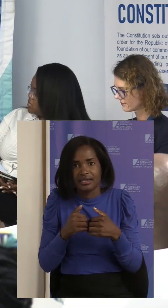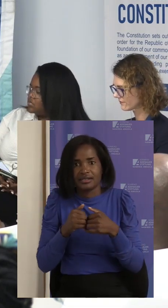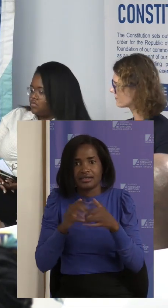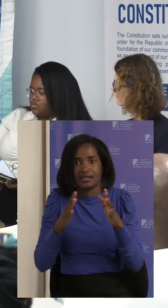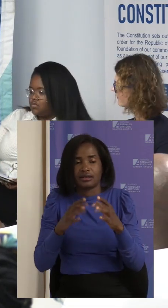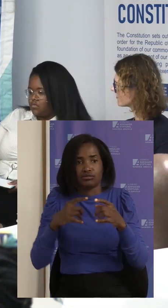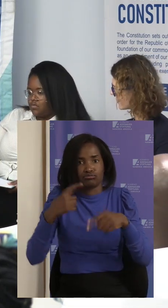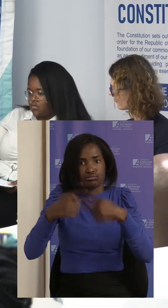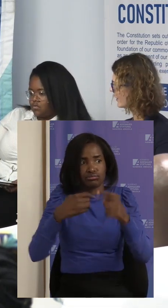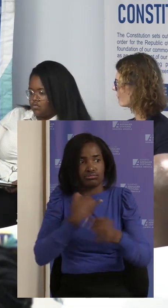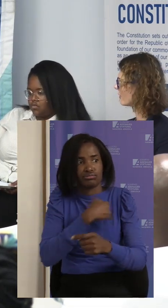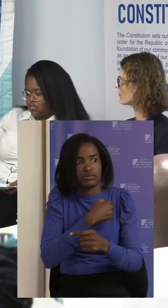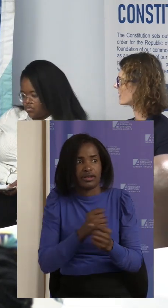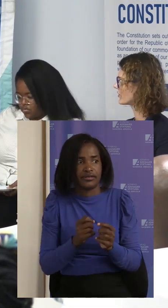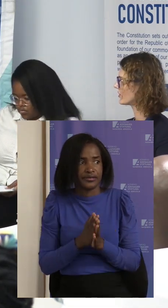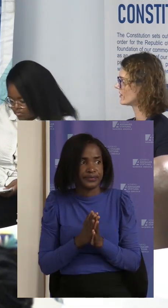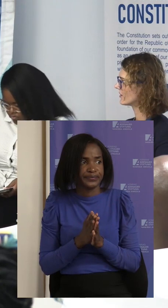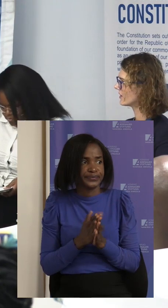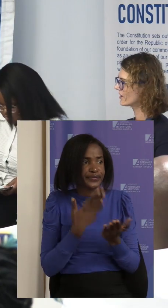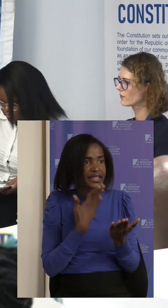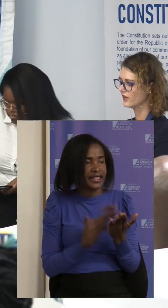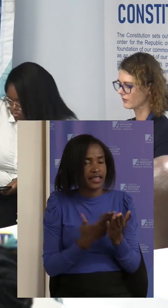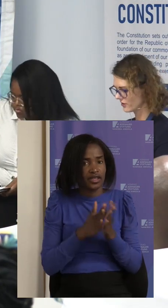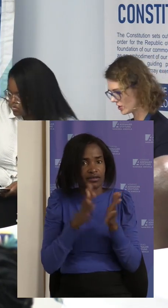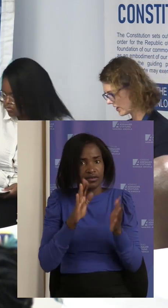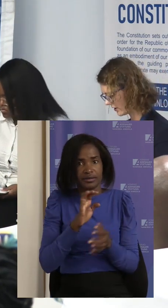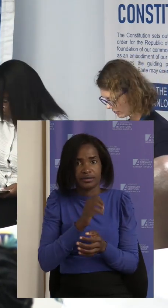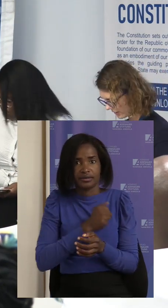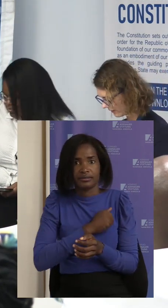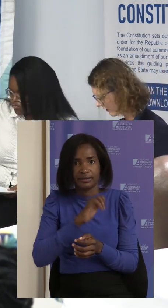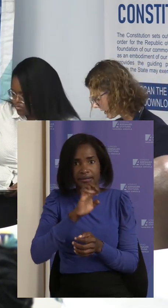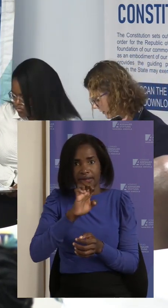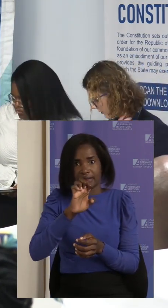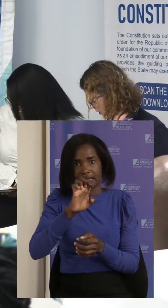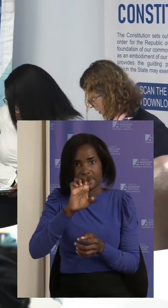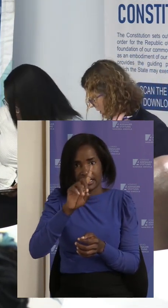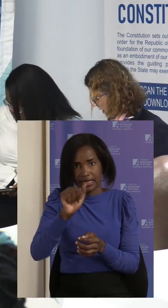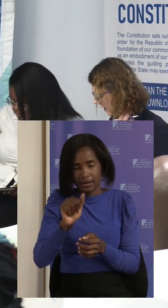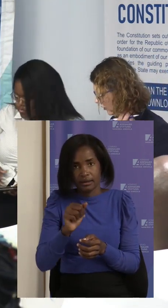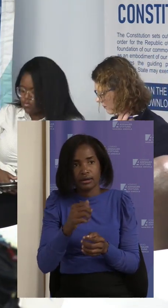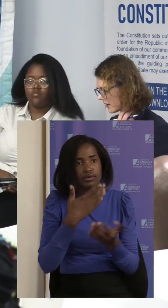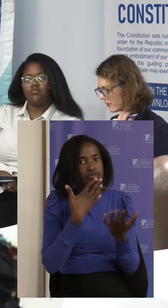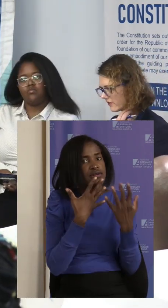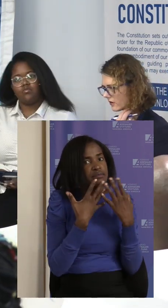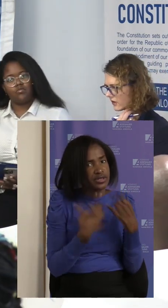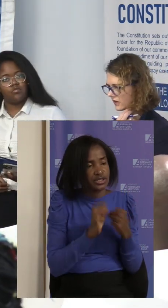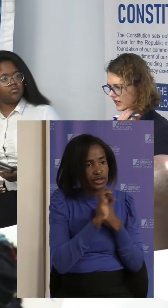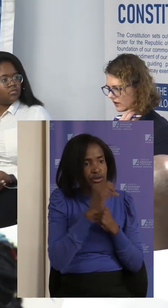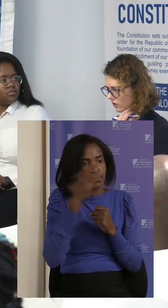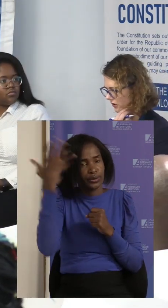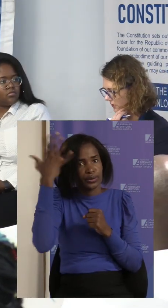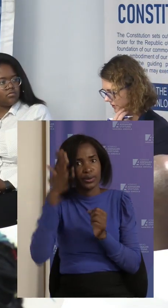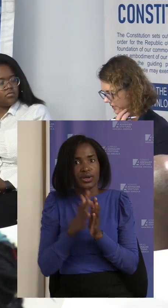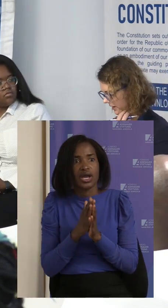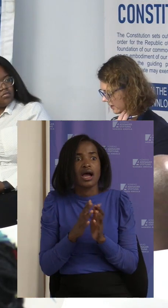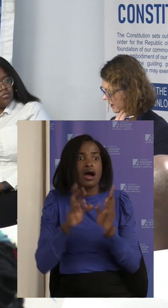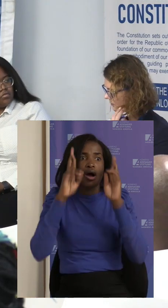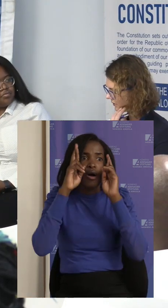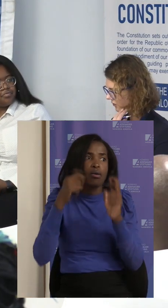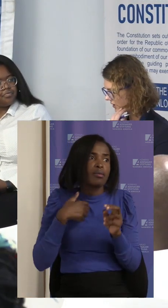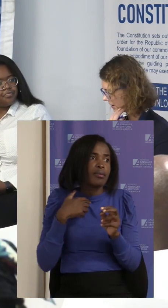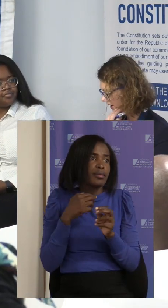thank you. Thank you very much, Eda. We appreciate your insights. I hope I'm still clearly audible. I think